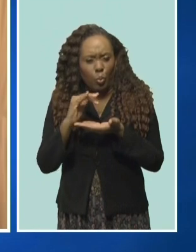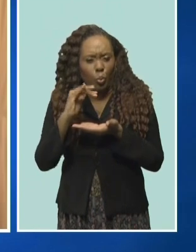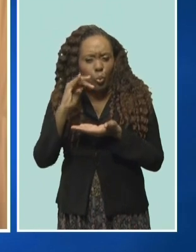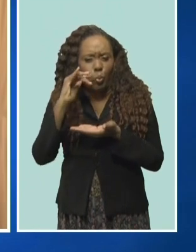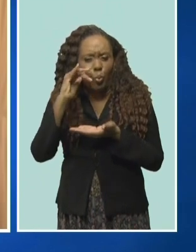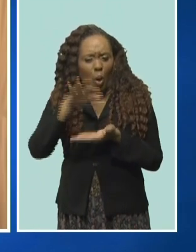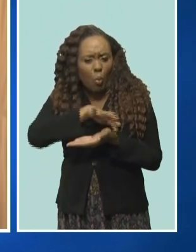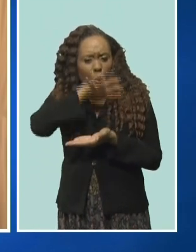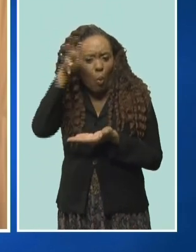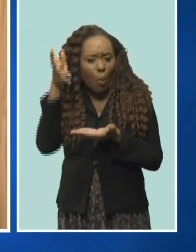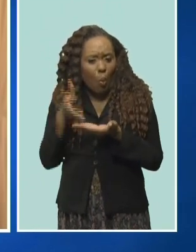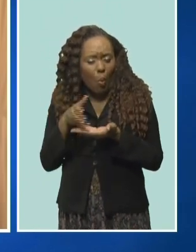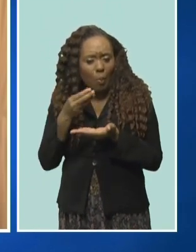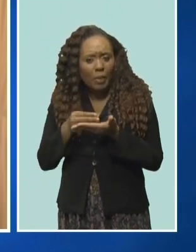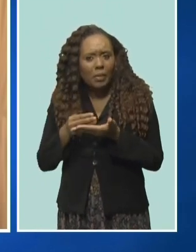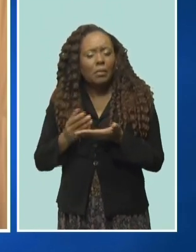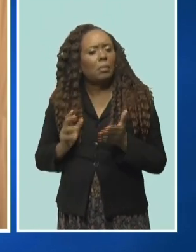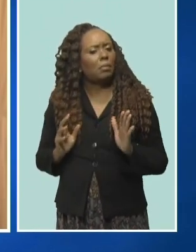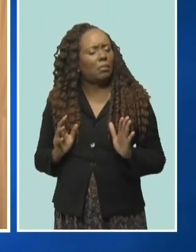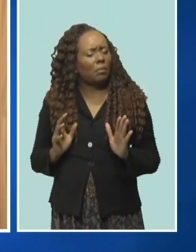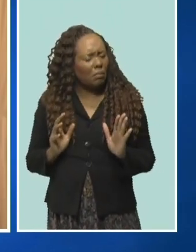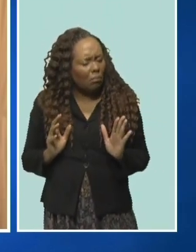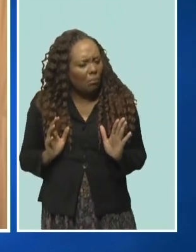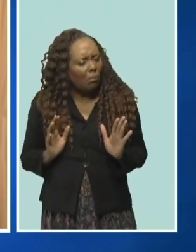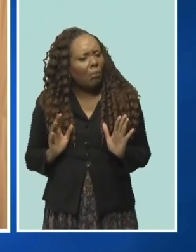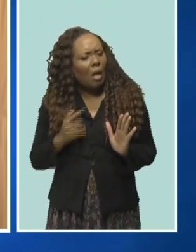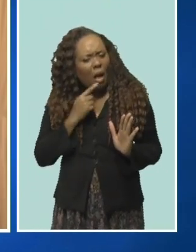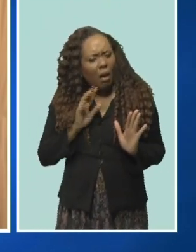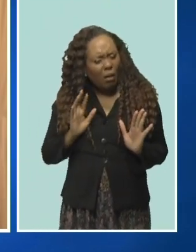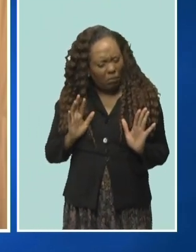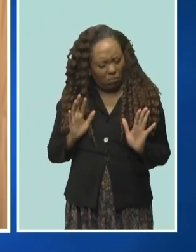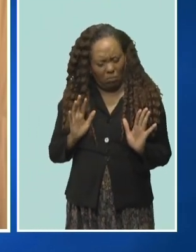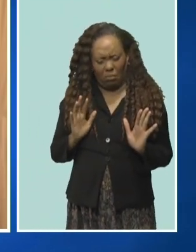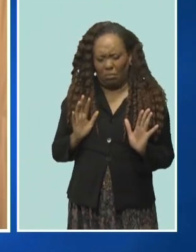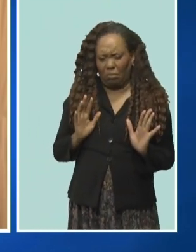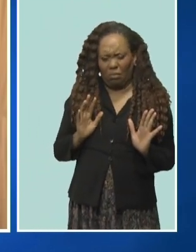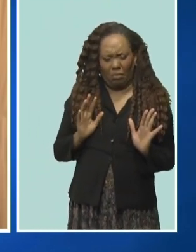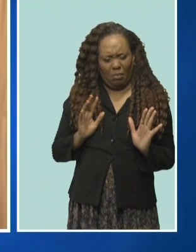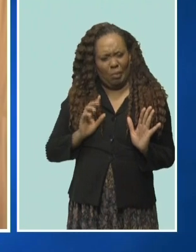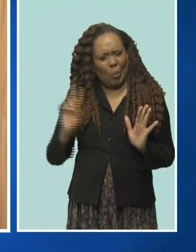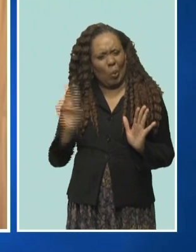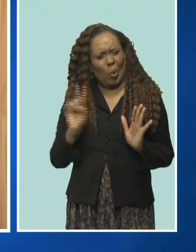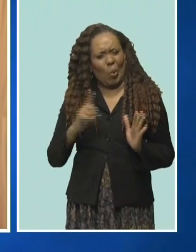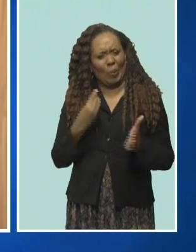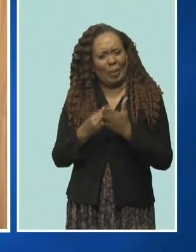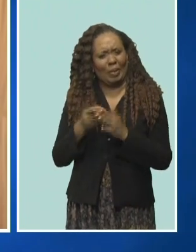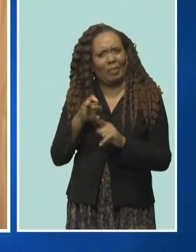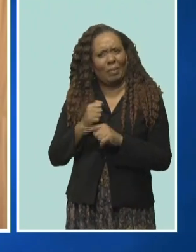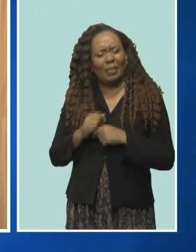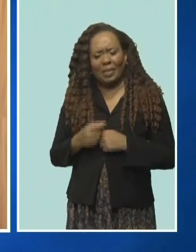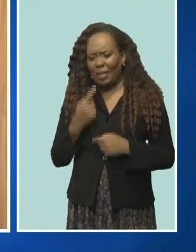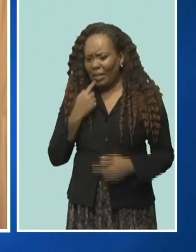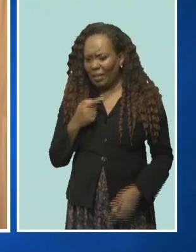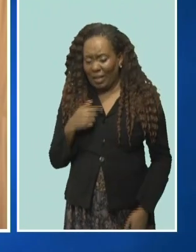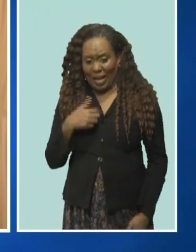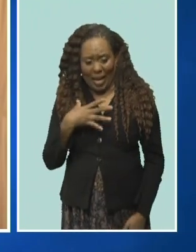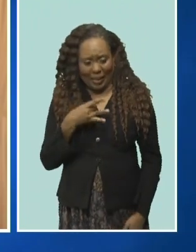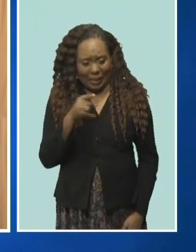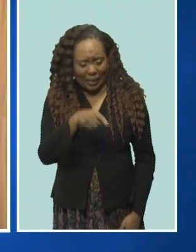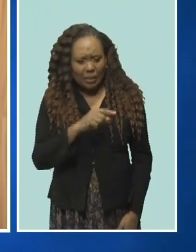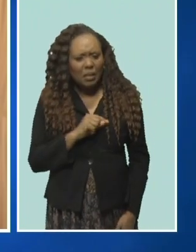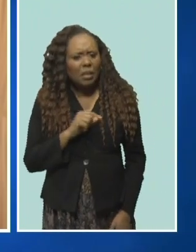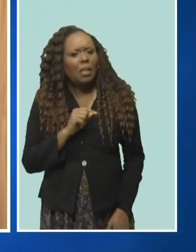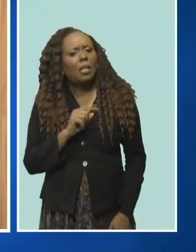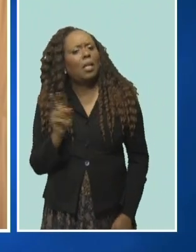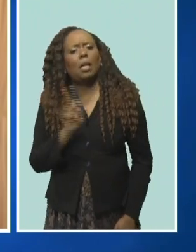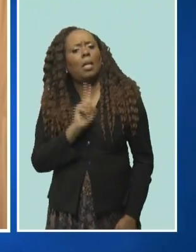much they're earning, do your own sniff test. Tell them like it is. Tell them, I like where you got there. It looked good, but